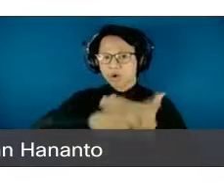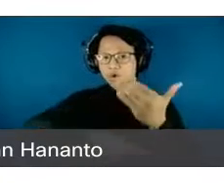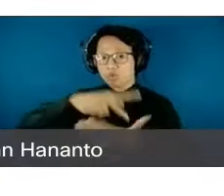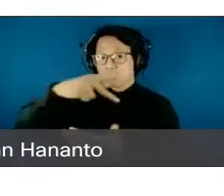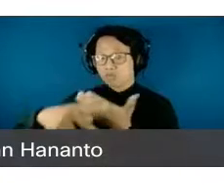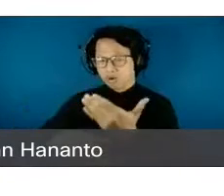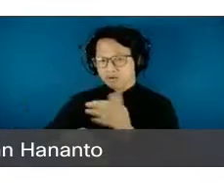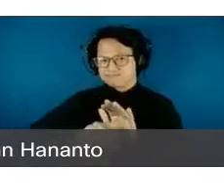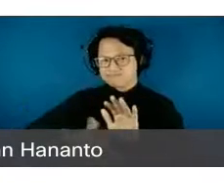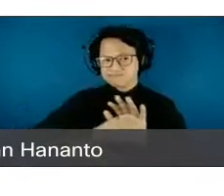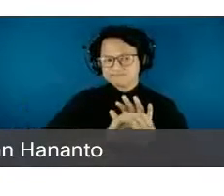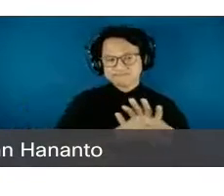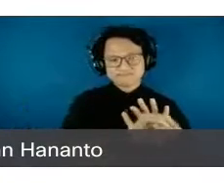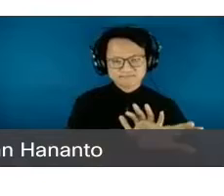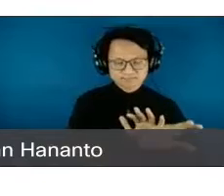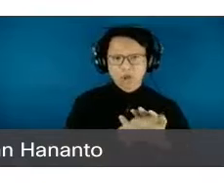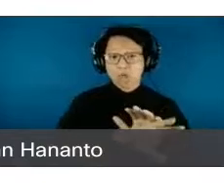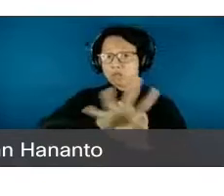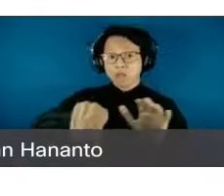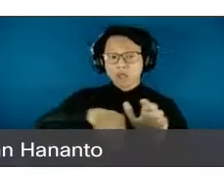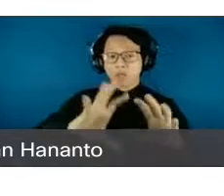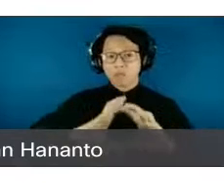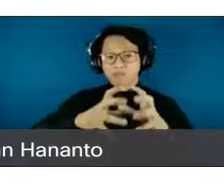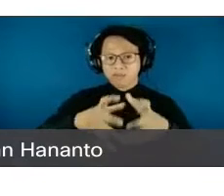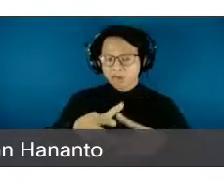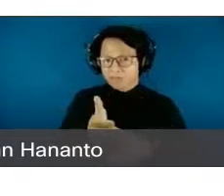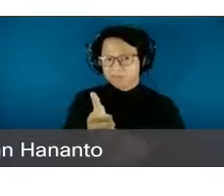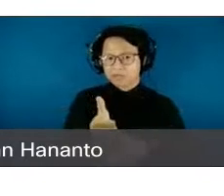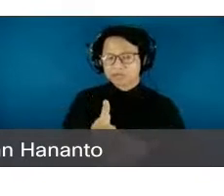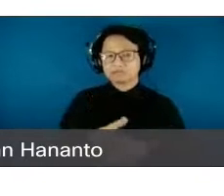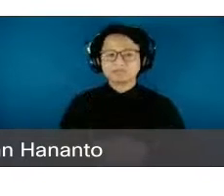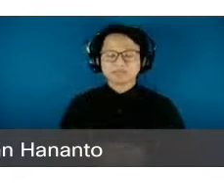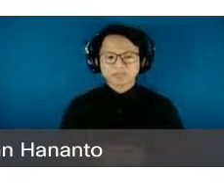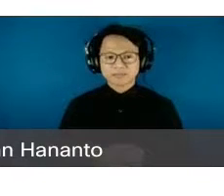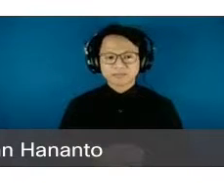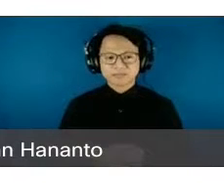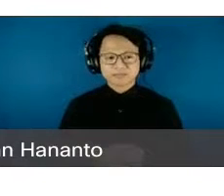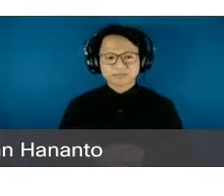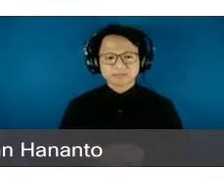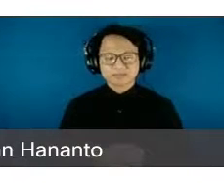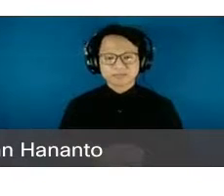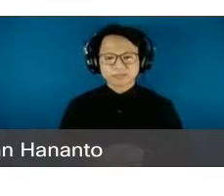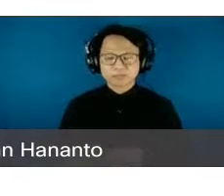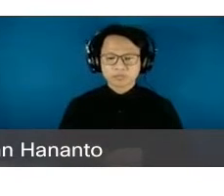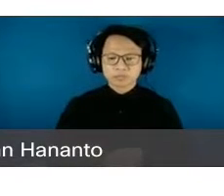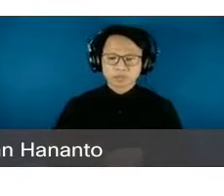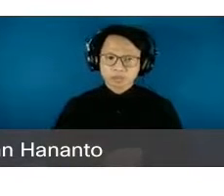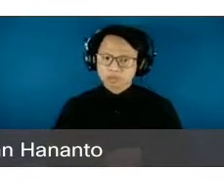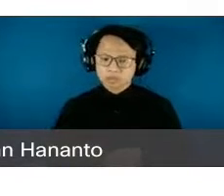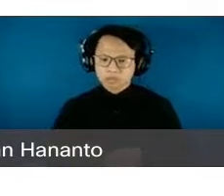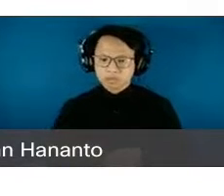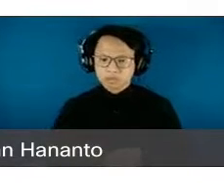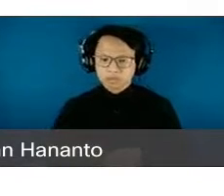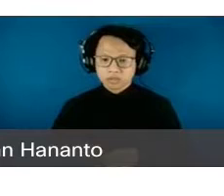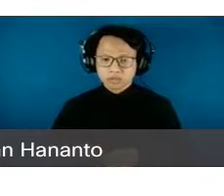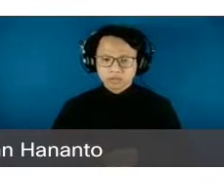commitment from our actors globally to advance good practices with common framework of the SDG.